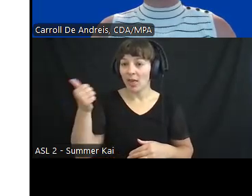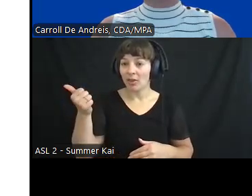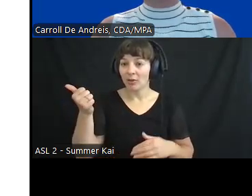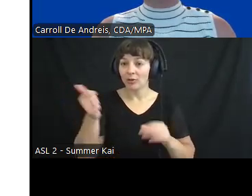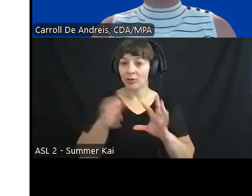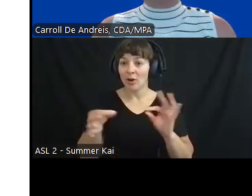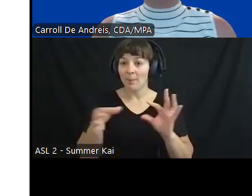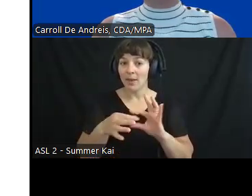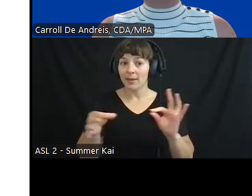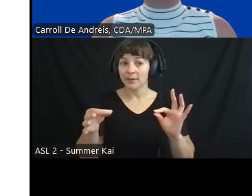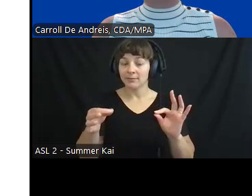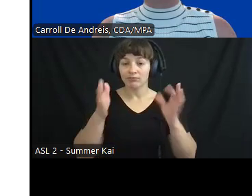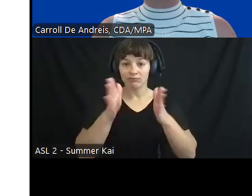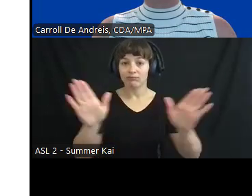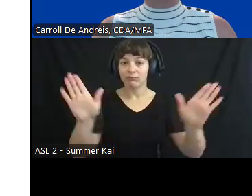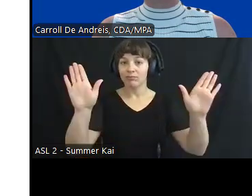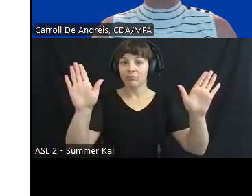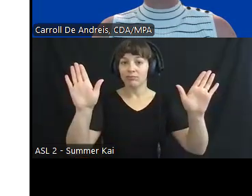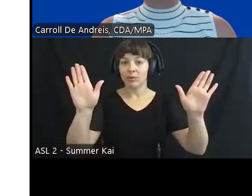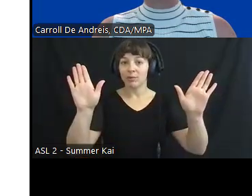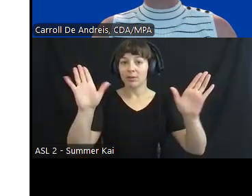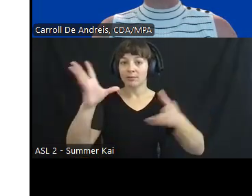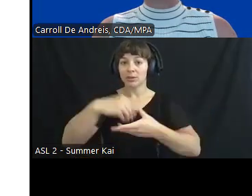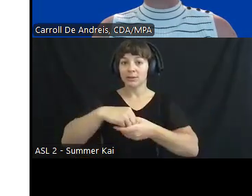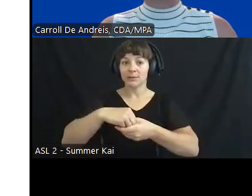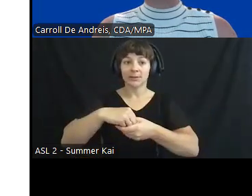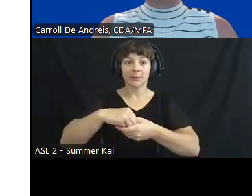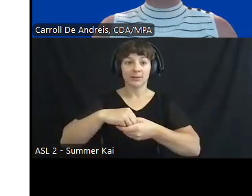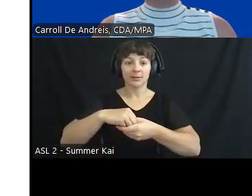comments from our public participants?